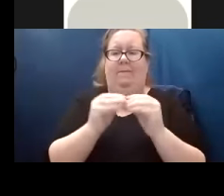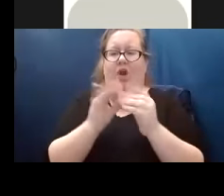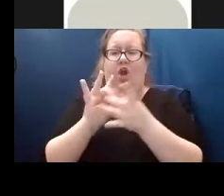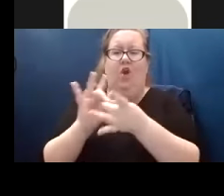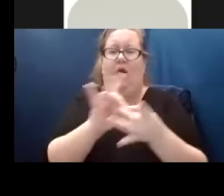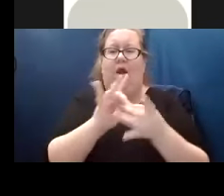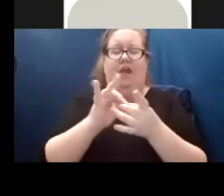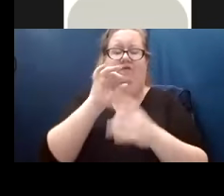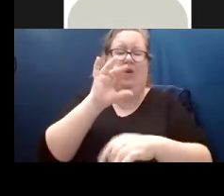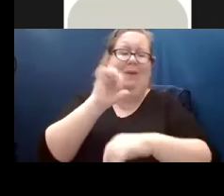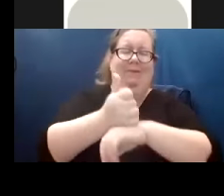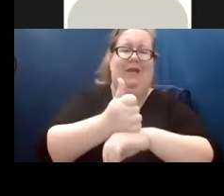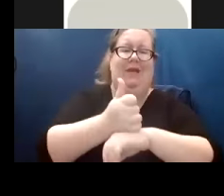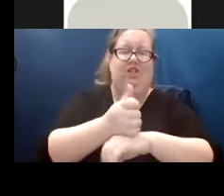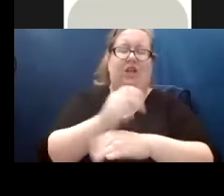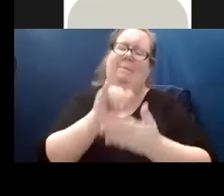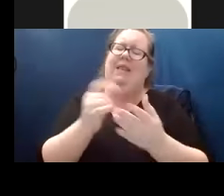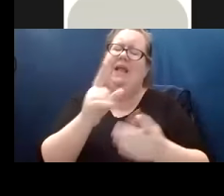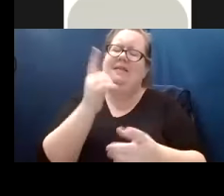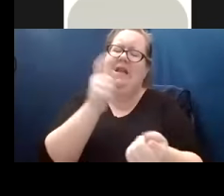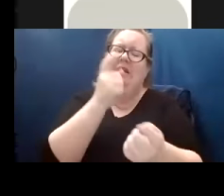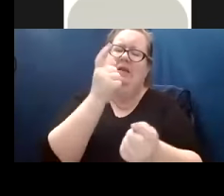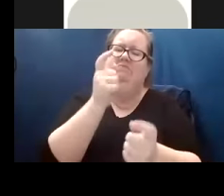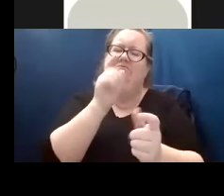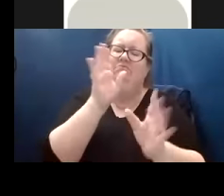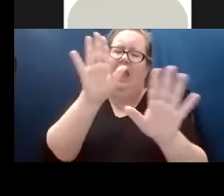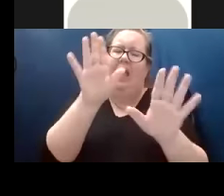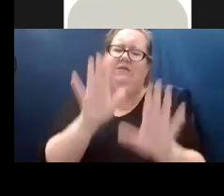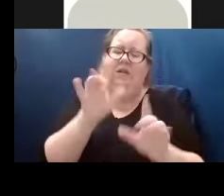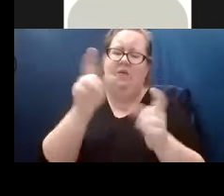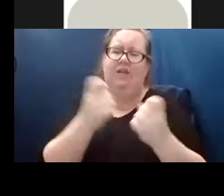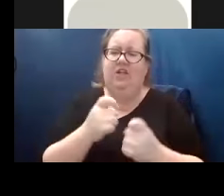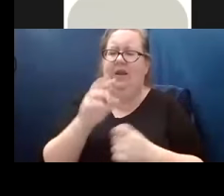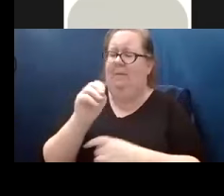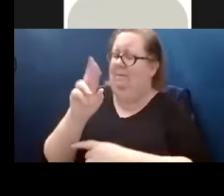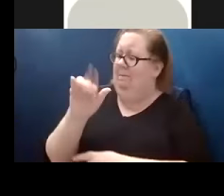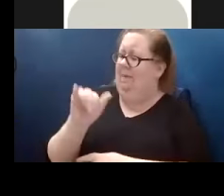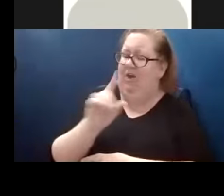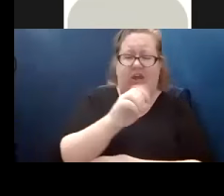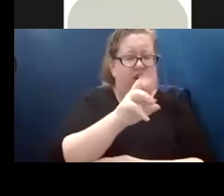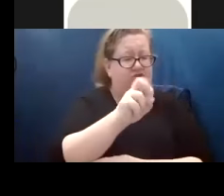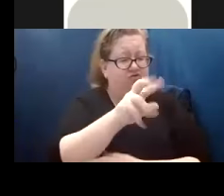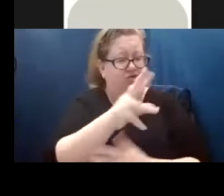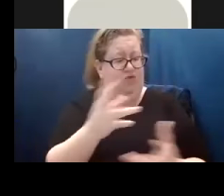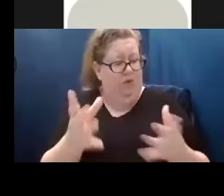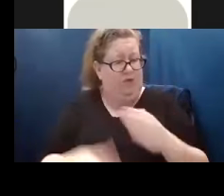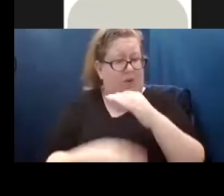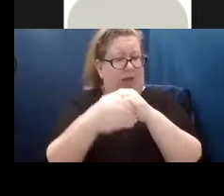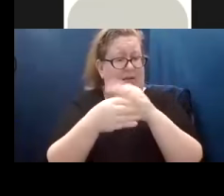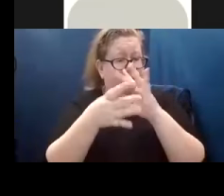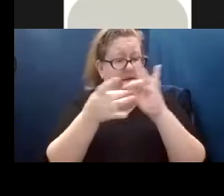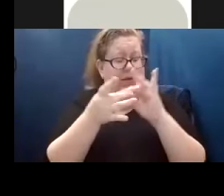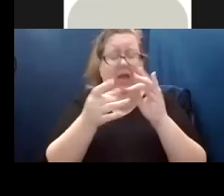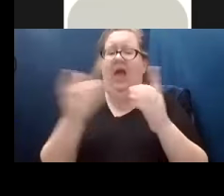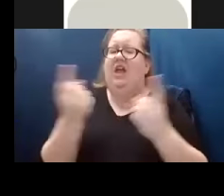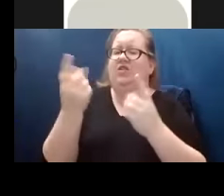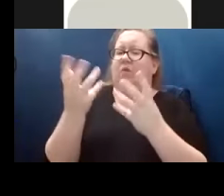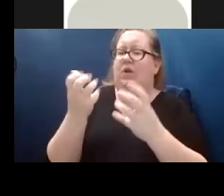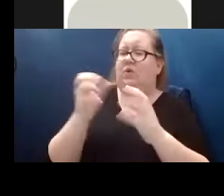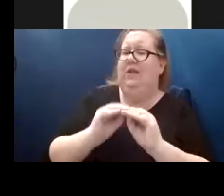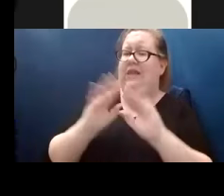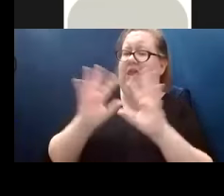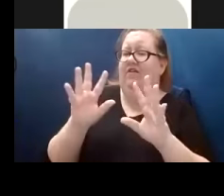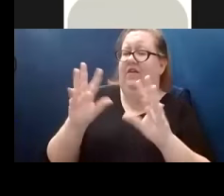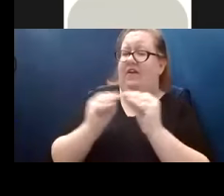that's an excellent question. Did Mary or Drew, did you want to add to that? I was just going to clarify further, when you talk